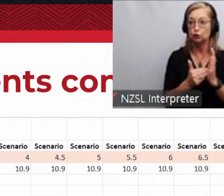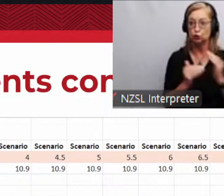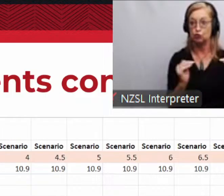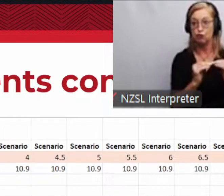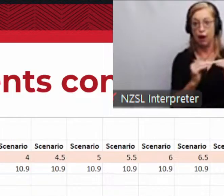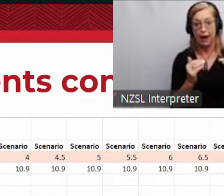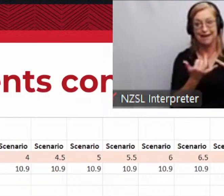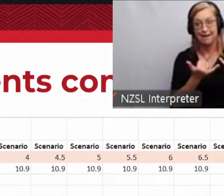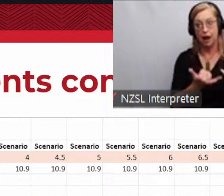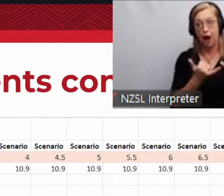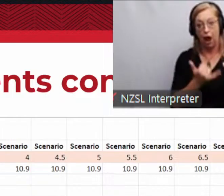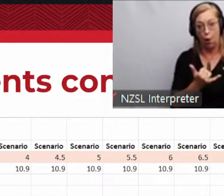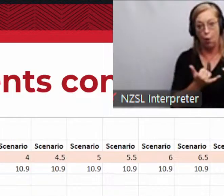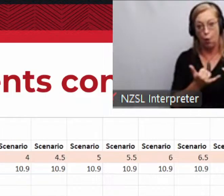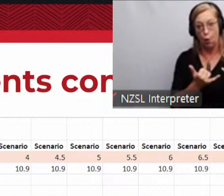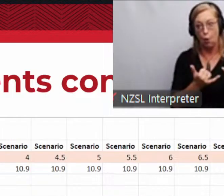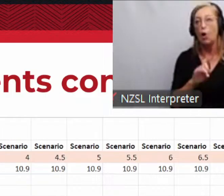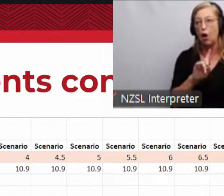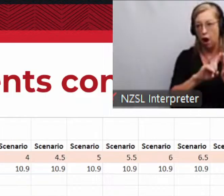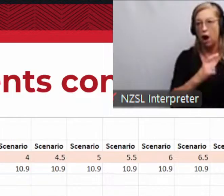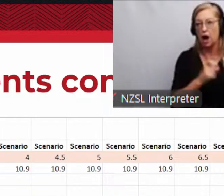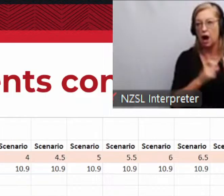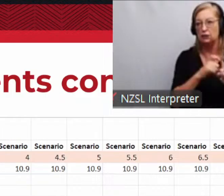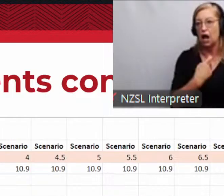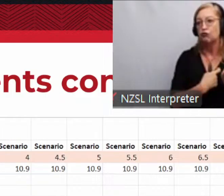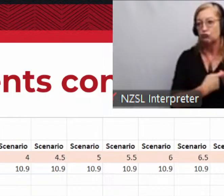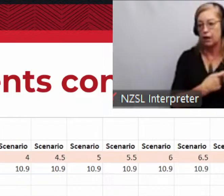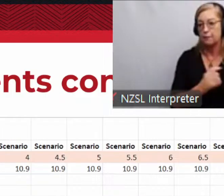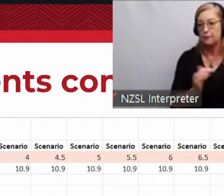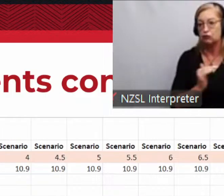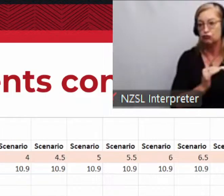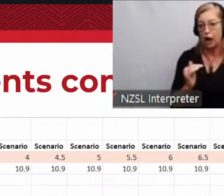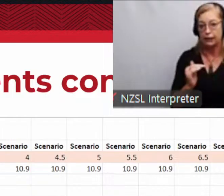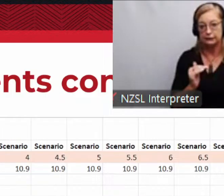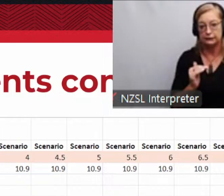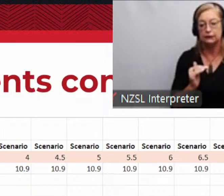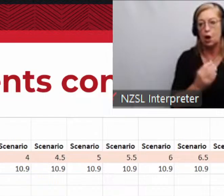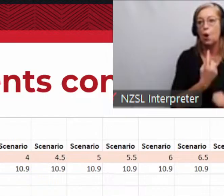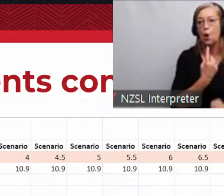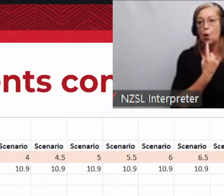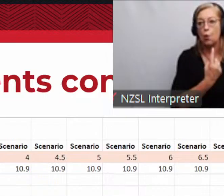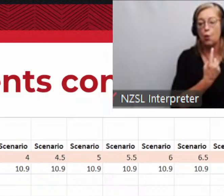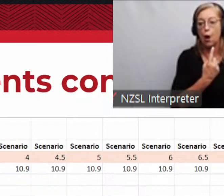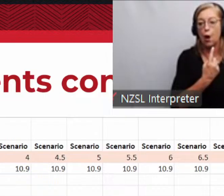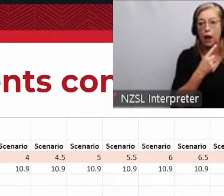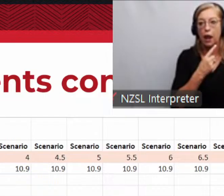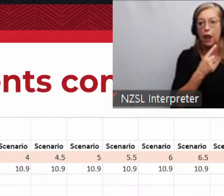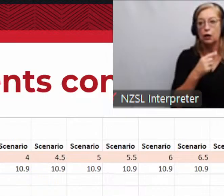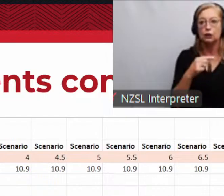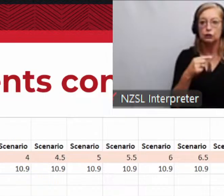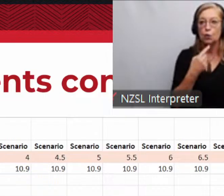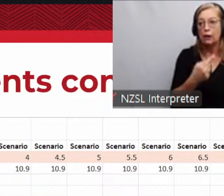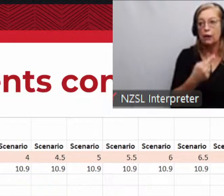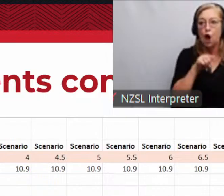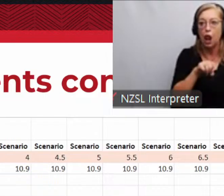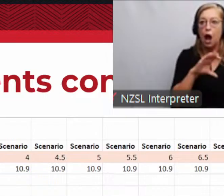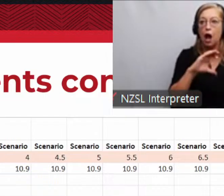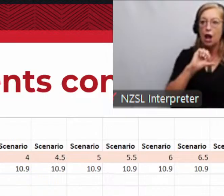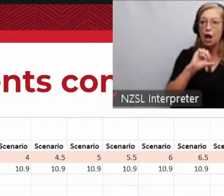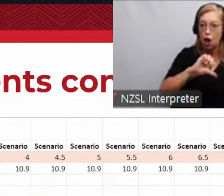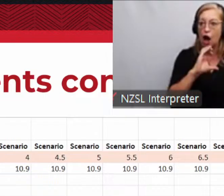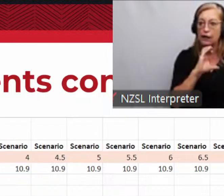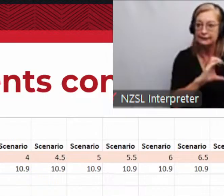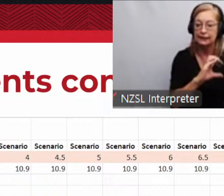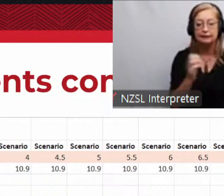currently use, which is an IRD recommended rate of $1.09. based on the